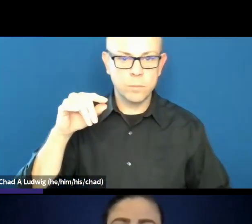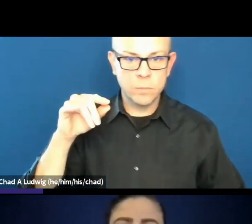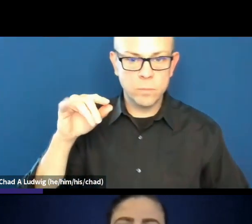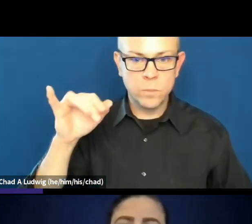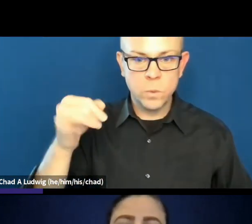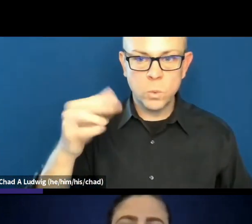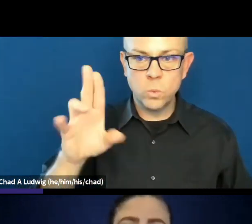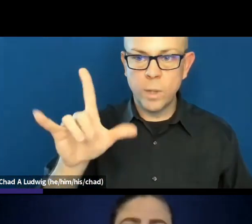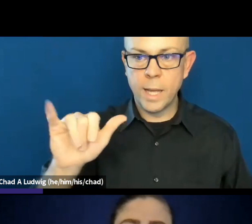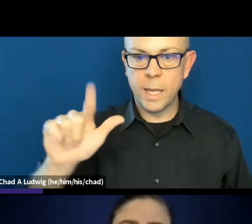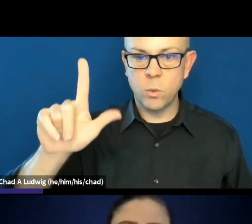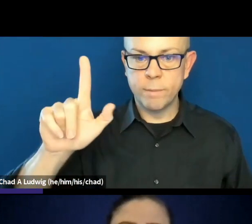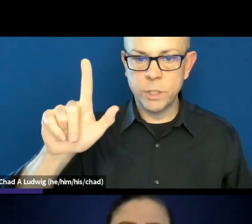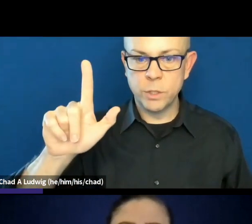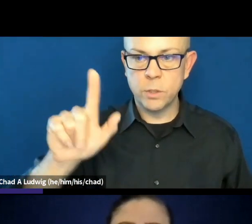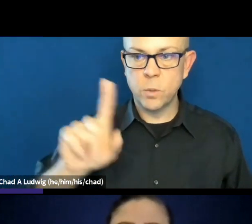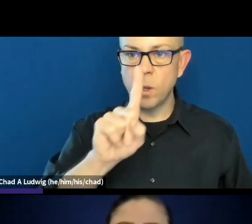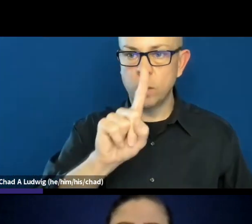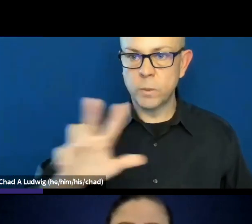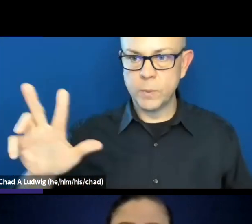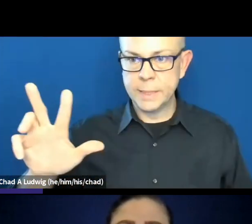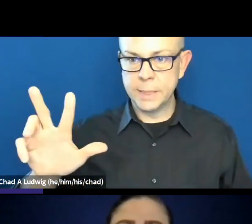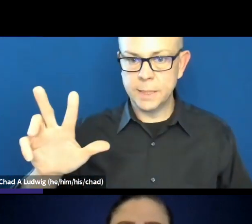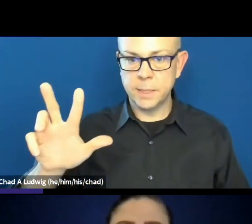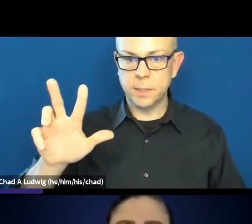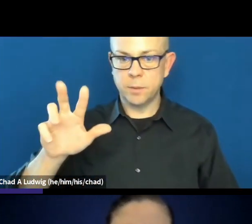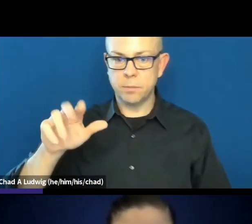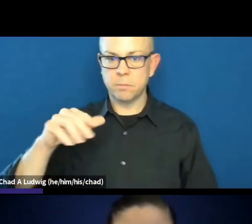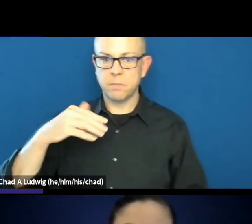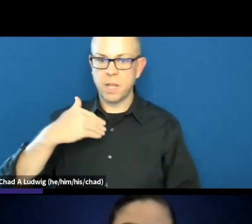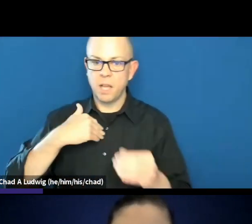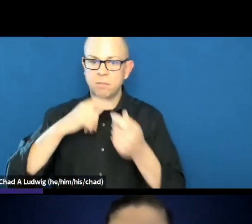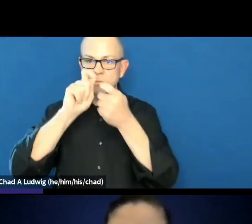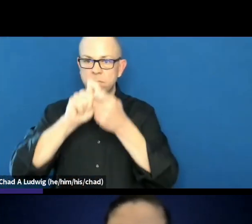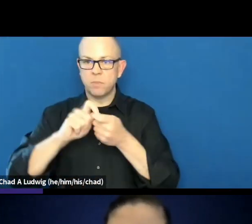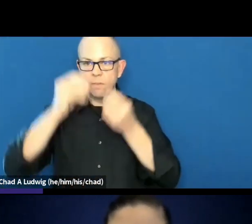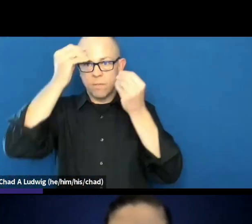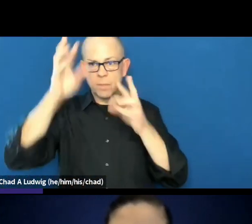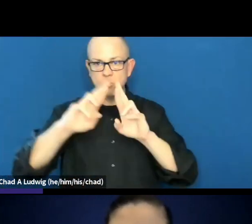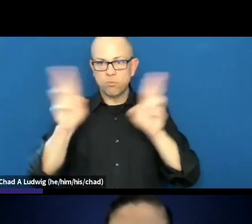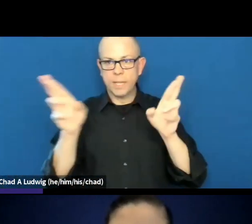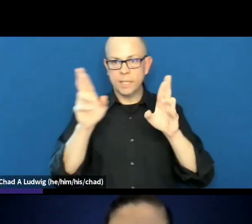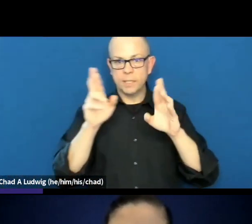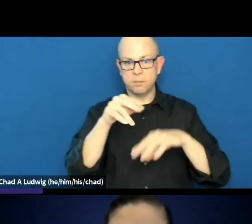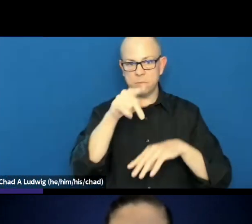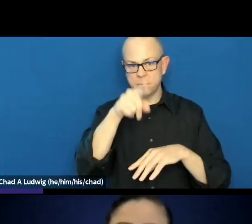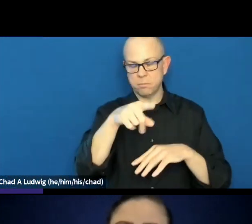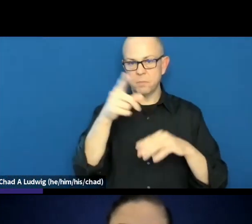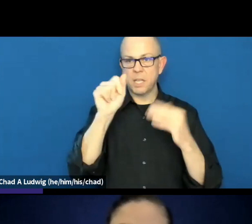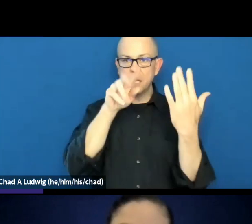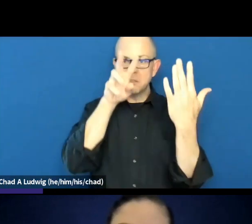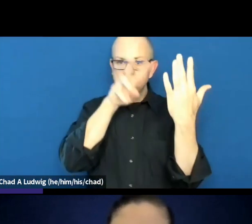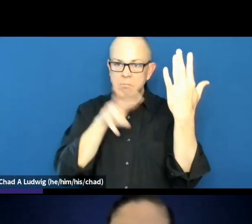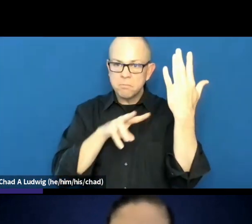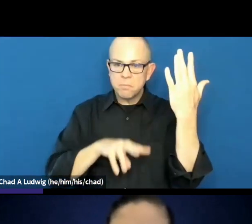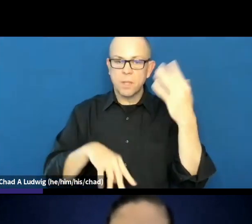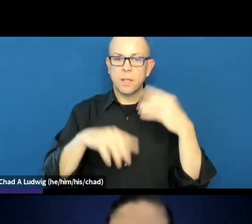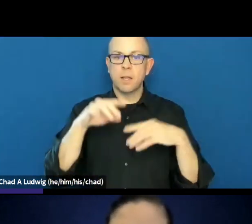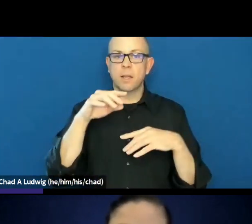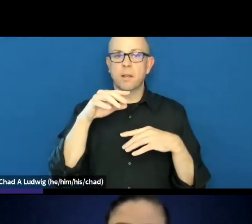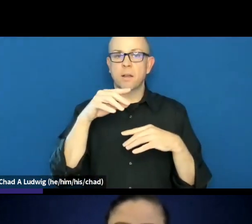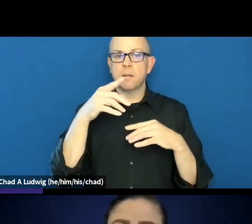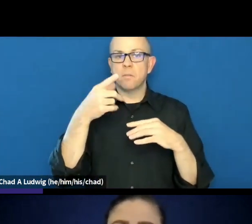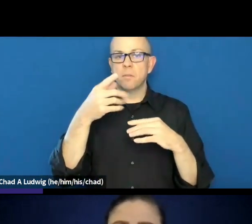hearing individuals. And I believe the deaf and hard of hearing individuals focus group is going to be July 21st from 1